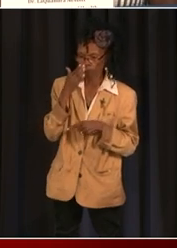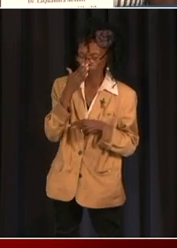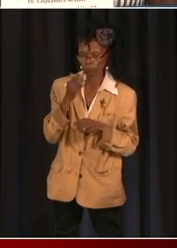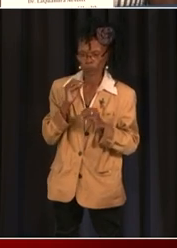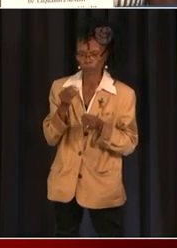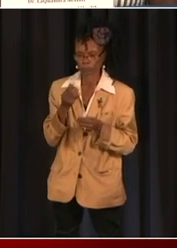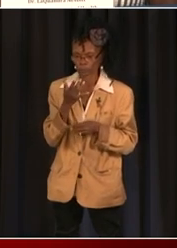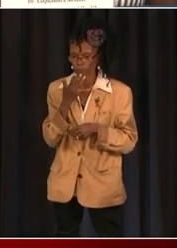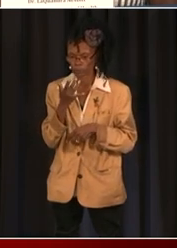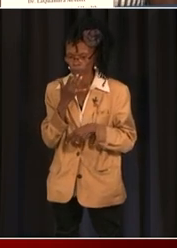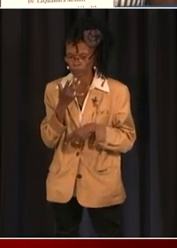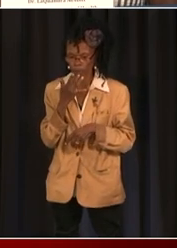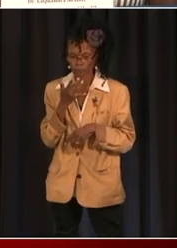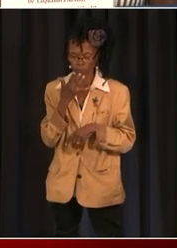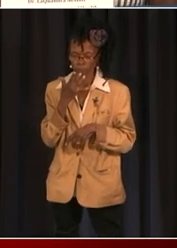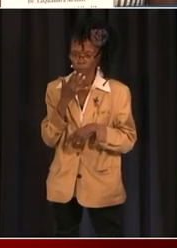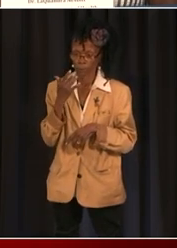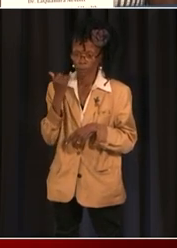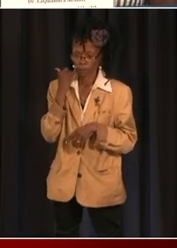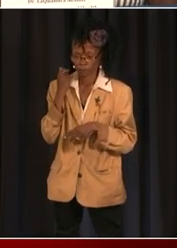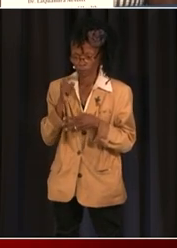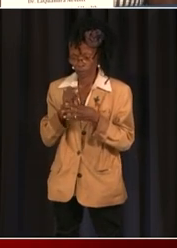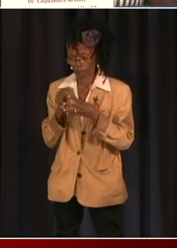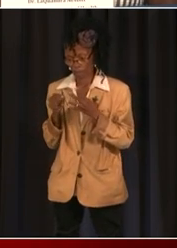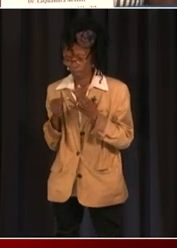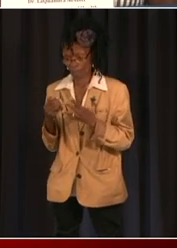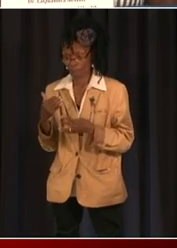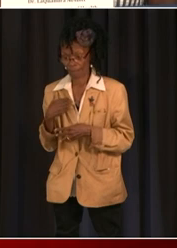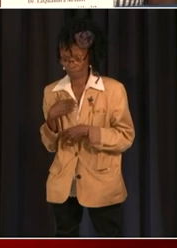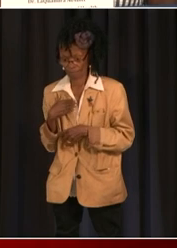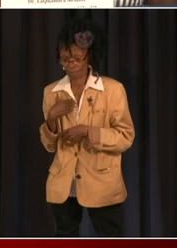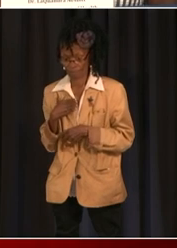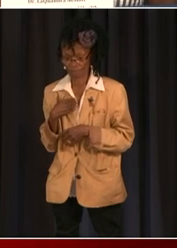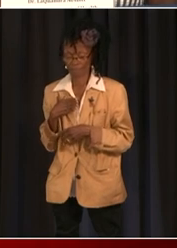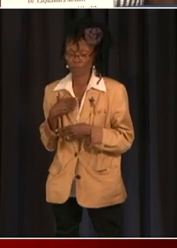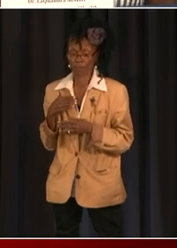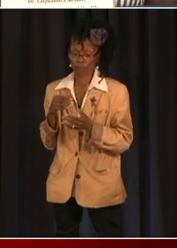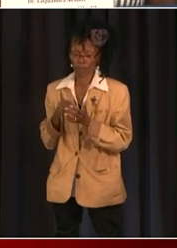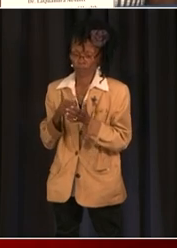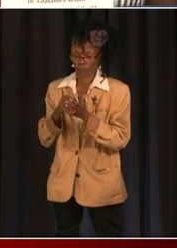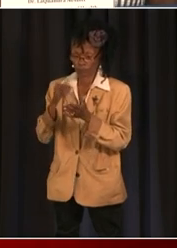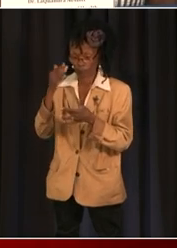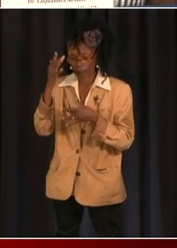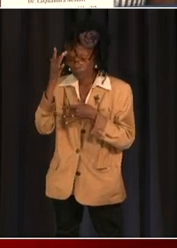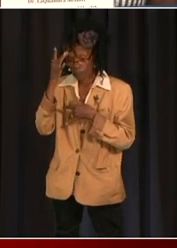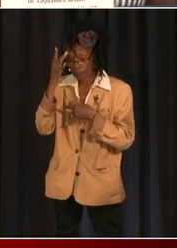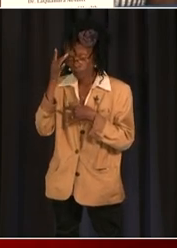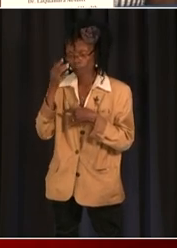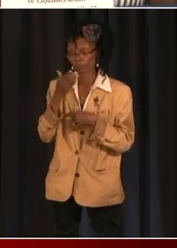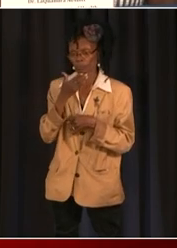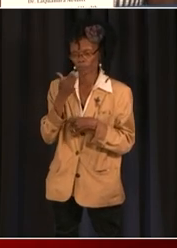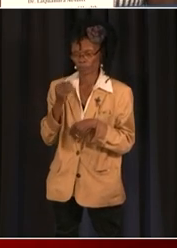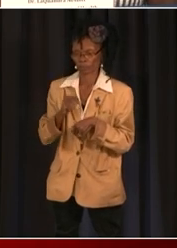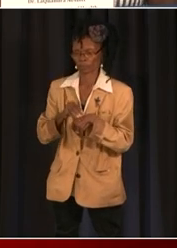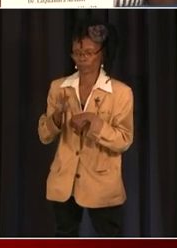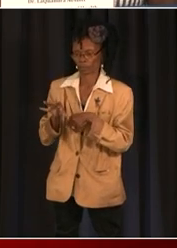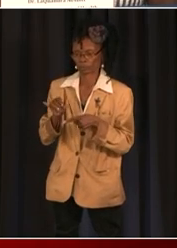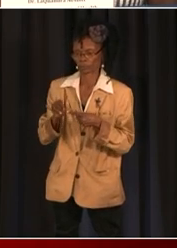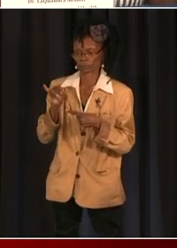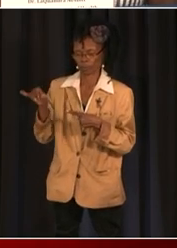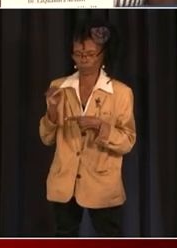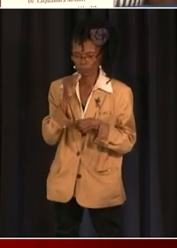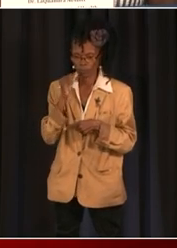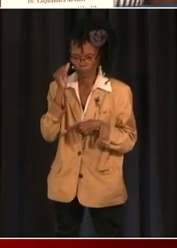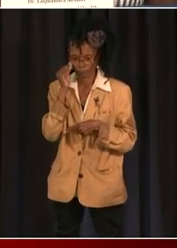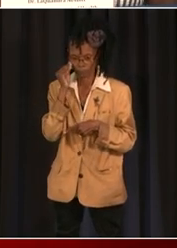have two of the symptoms that are often seen in COVID but can be indicative of other illnesses, they should stay home. And